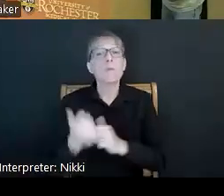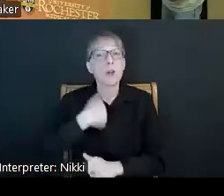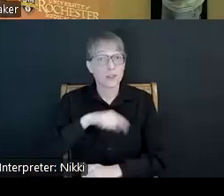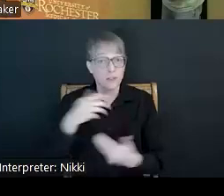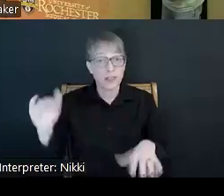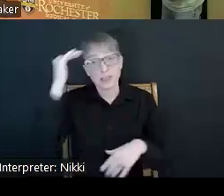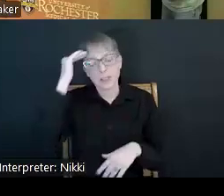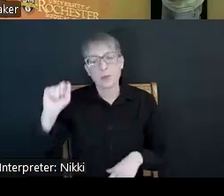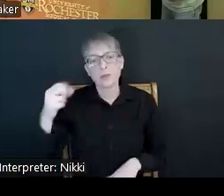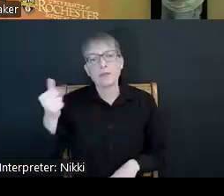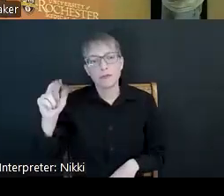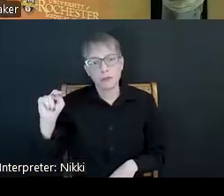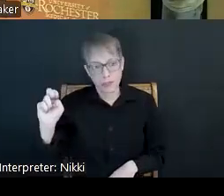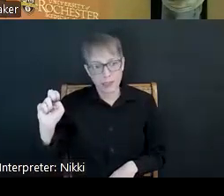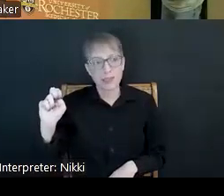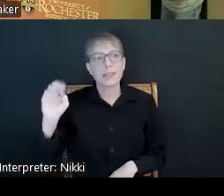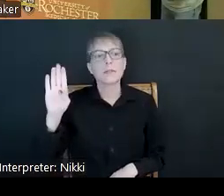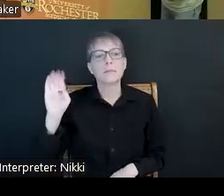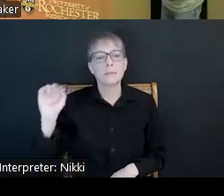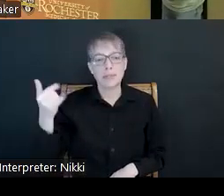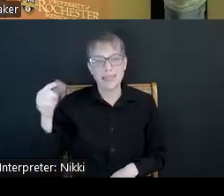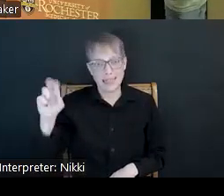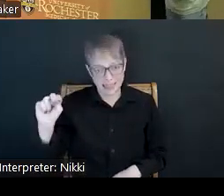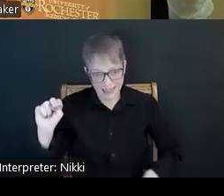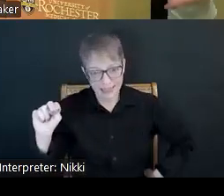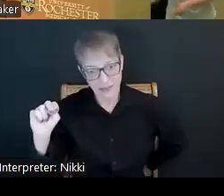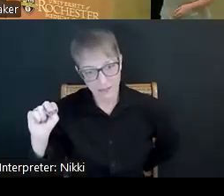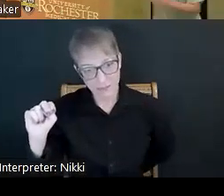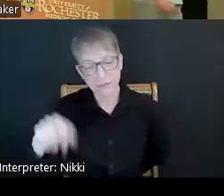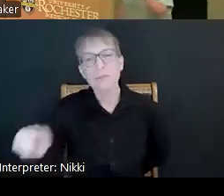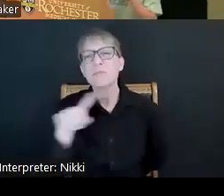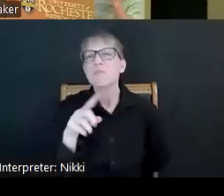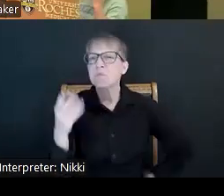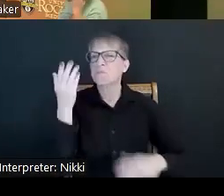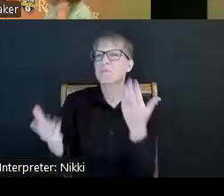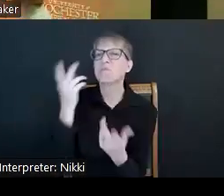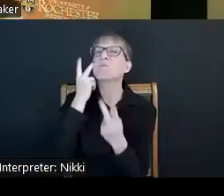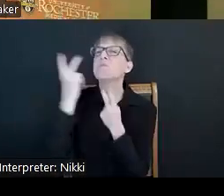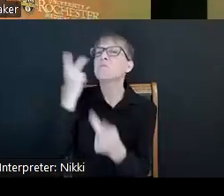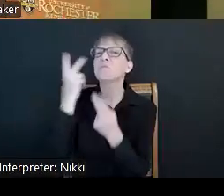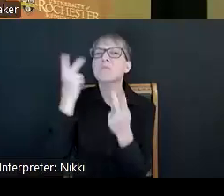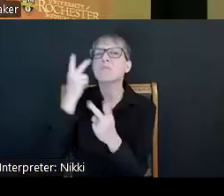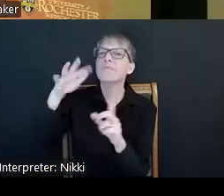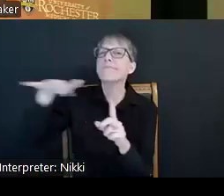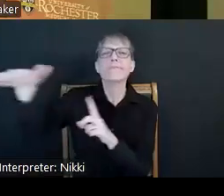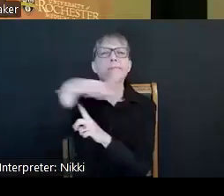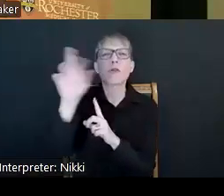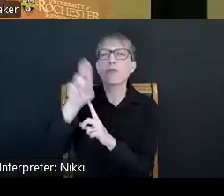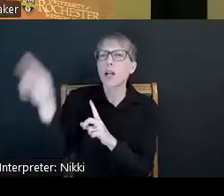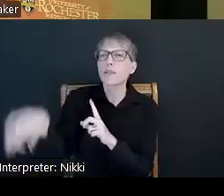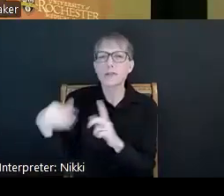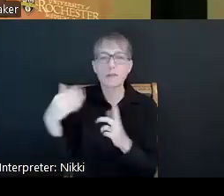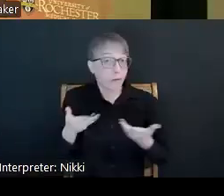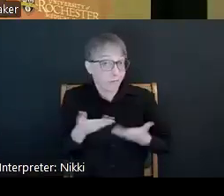Shane Wiegand, and you've probably seen him at some point around Rochester or here at the University